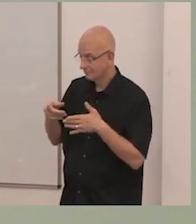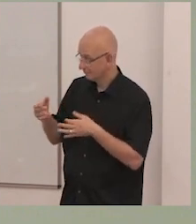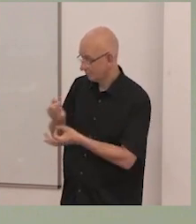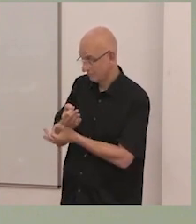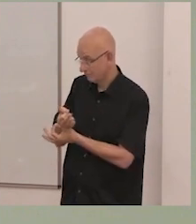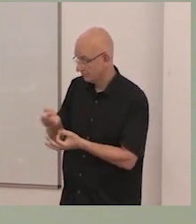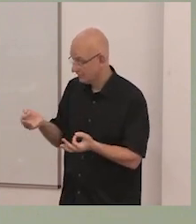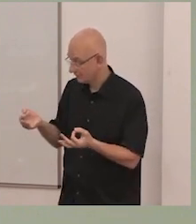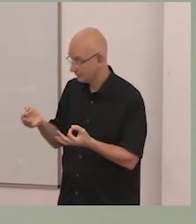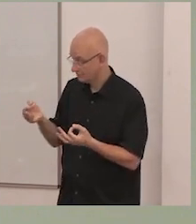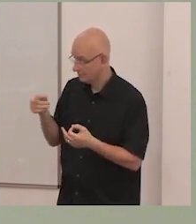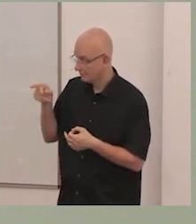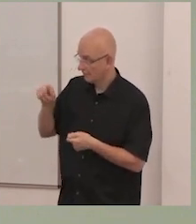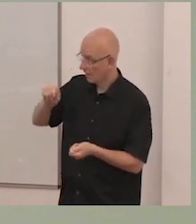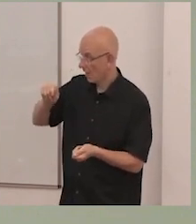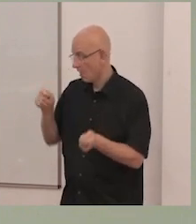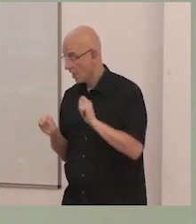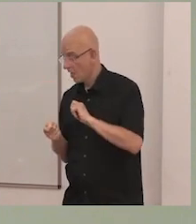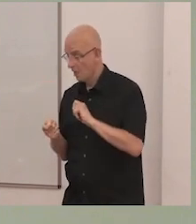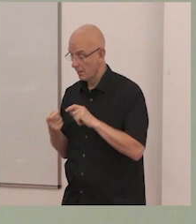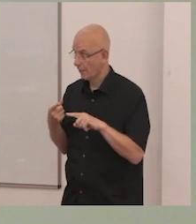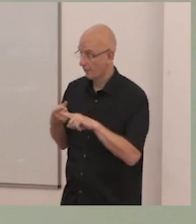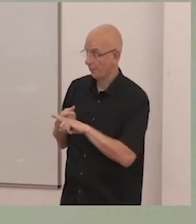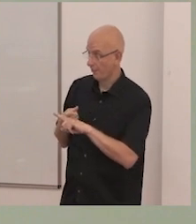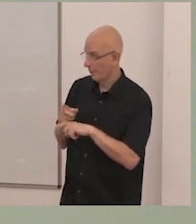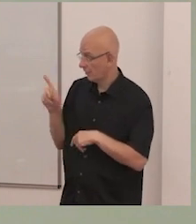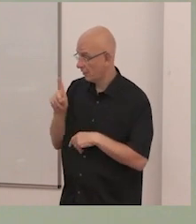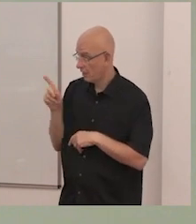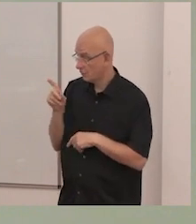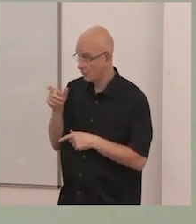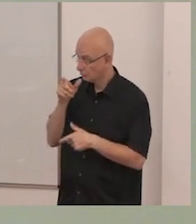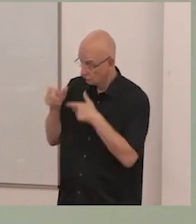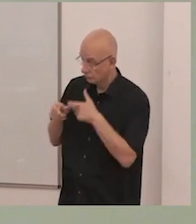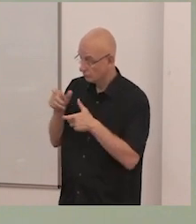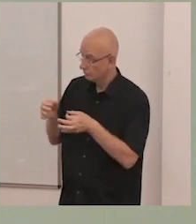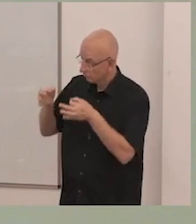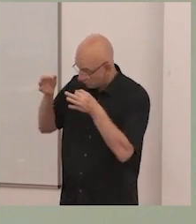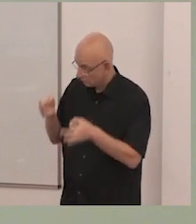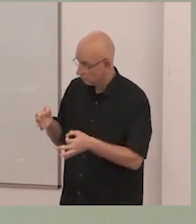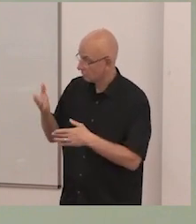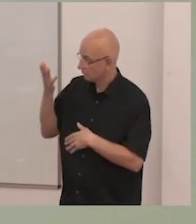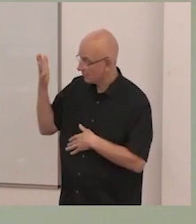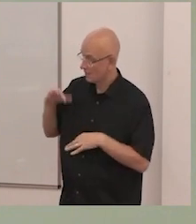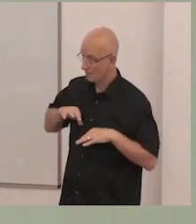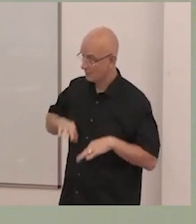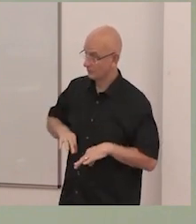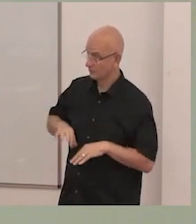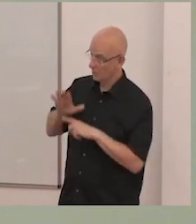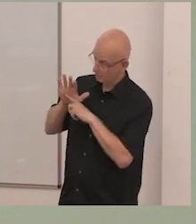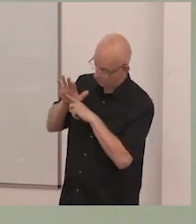terminology the deputy minister was using. They could do this, but I think they chose the good way